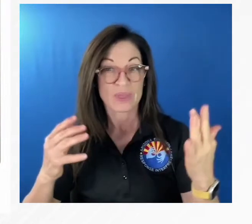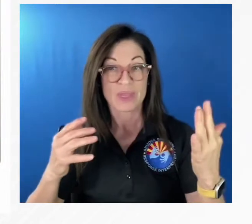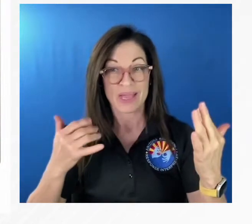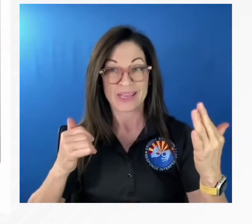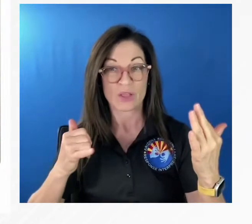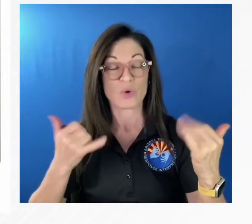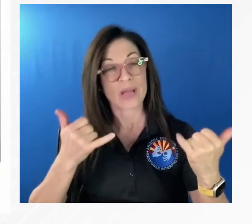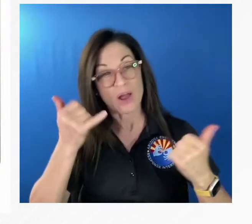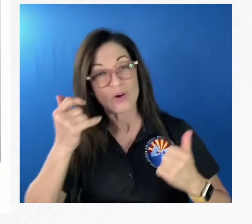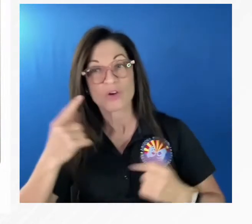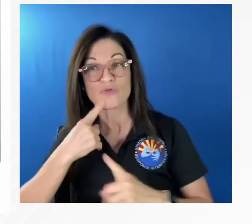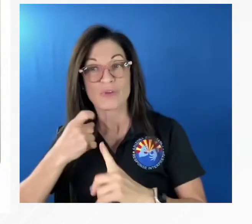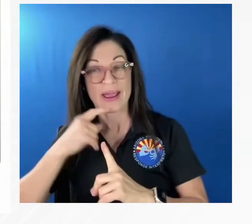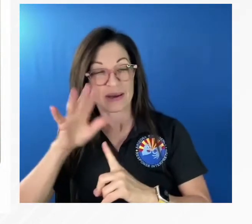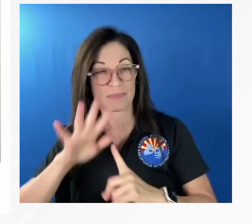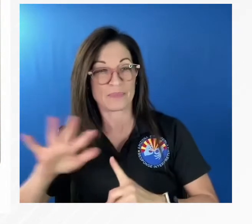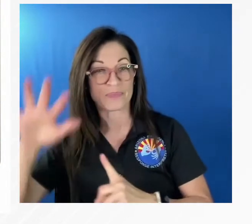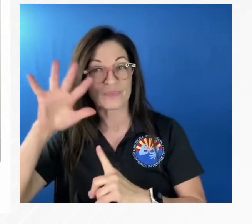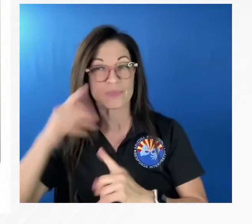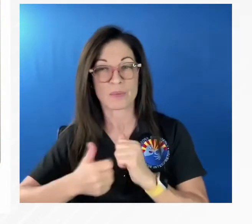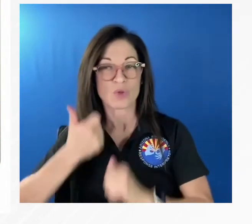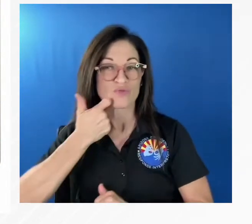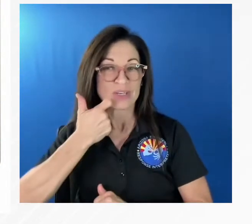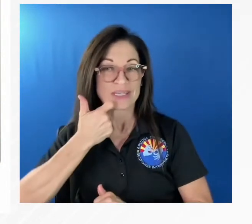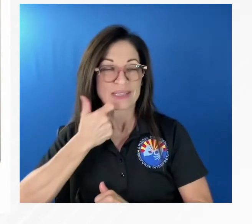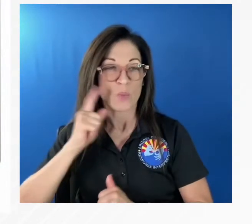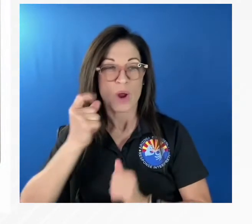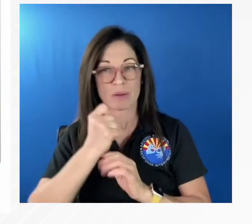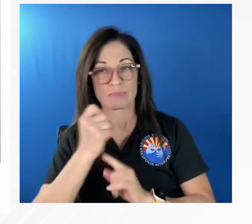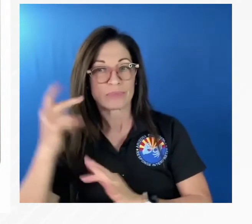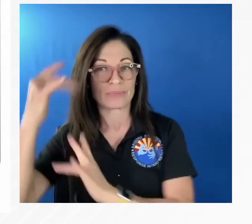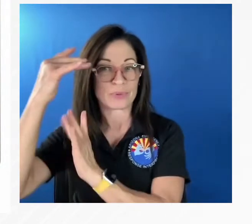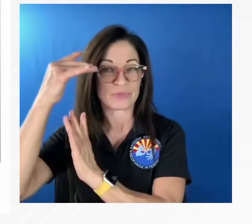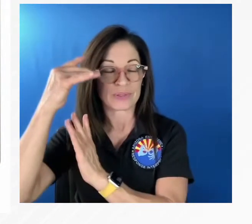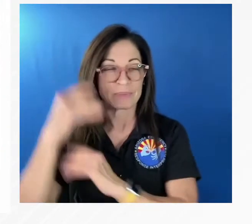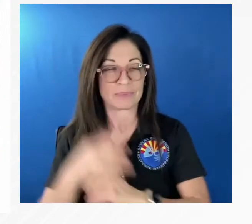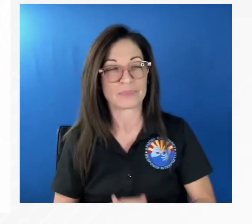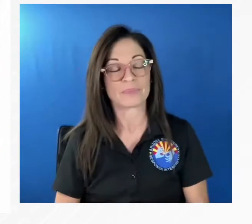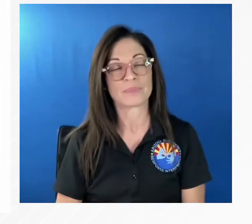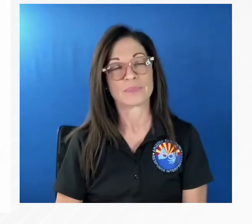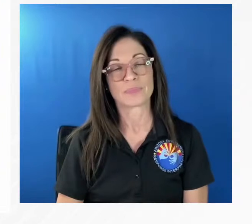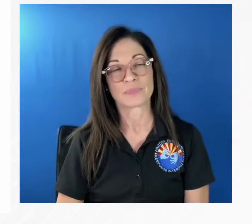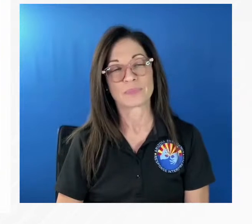the red pieces here. This is the latest pieces where it's been moving. Next slide.